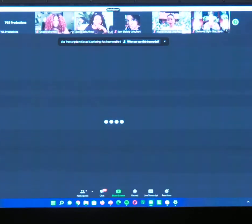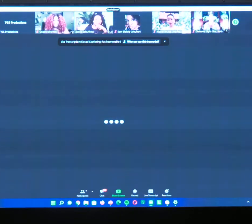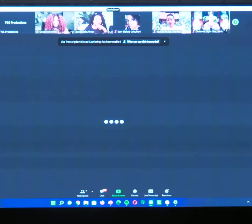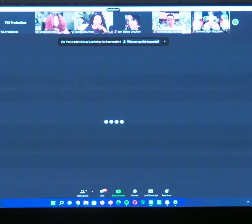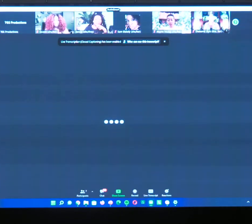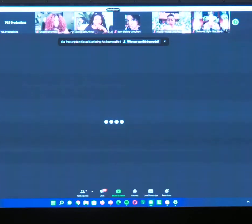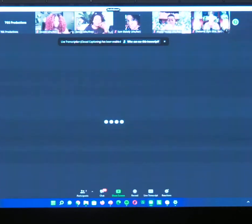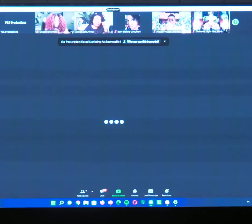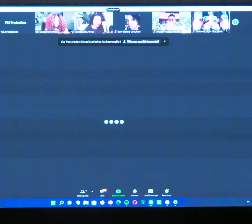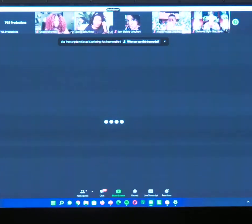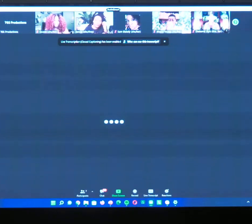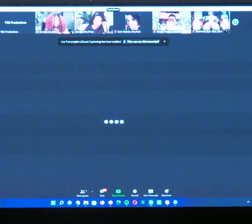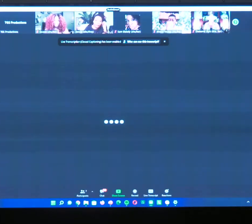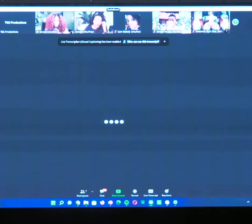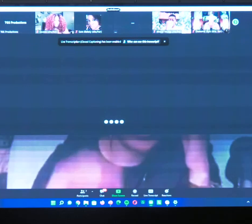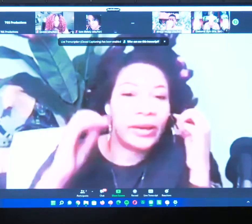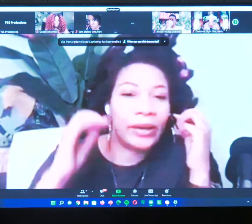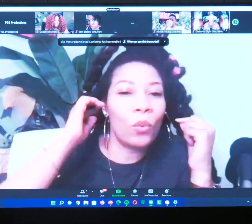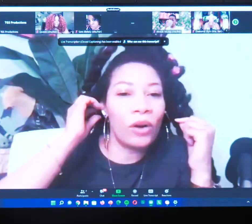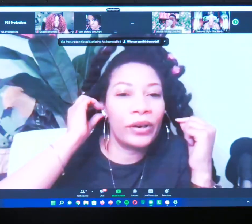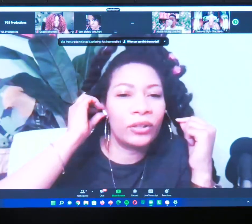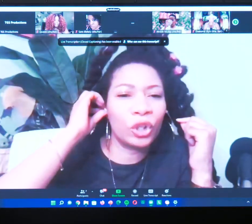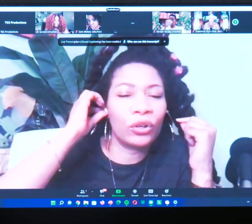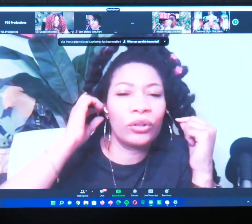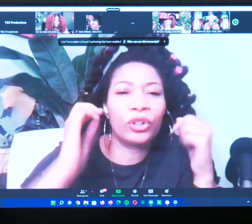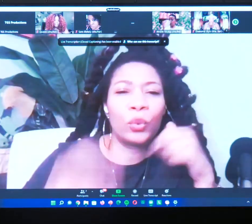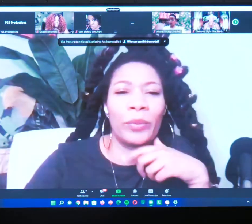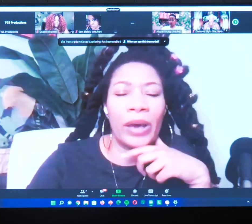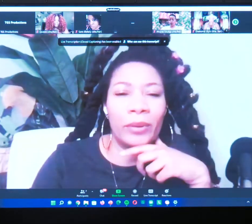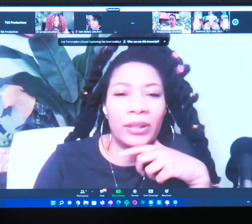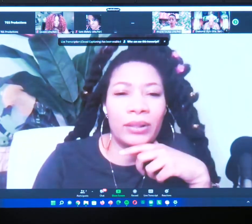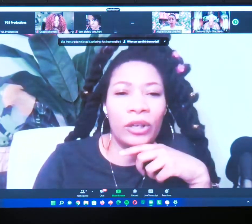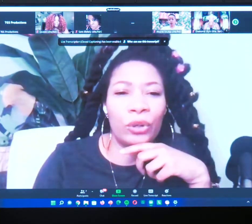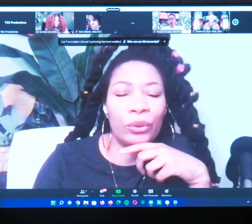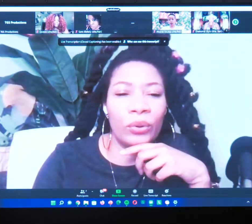But yes, if we could turn it up a little bit.